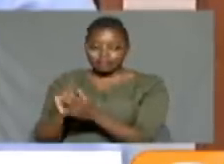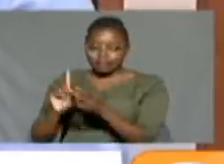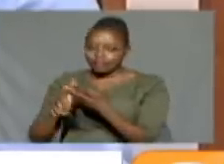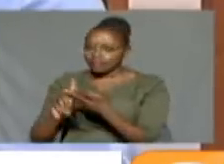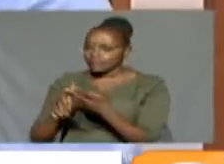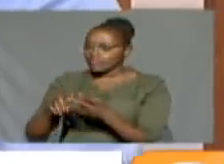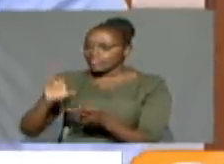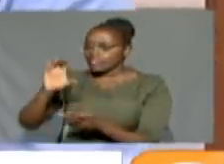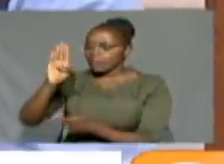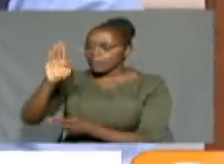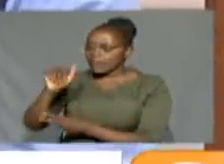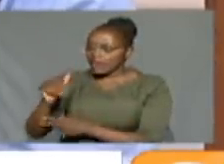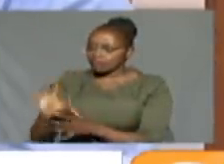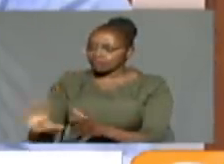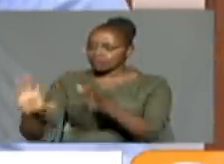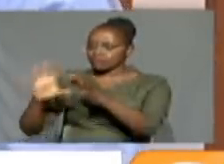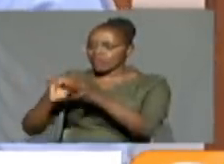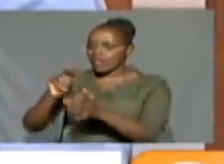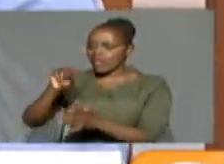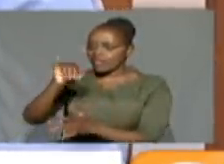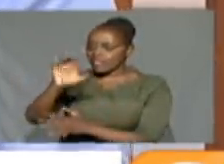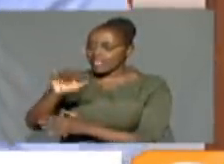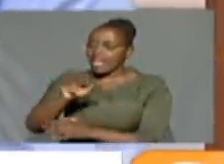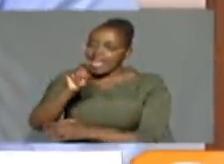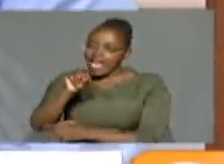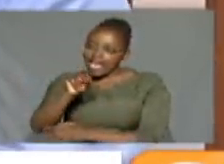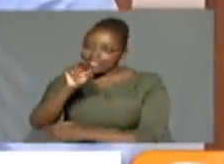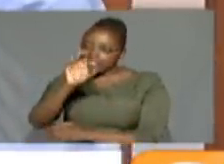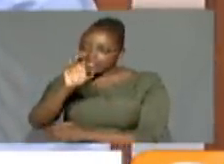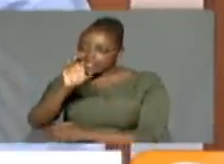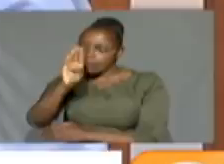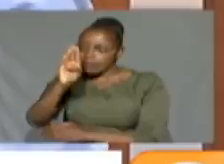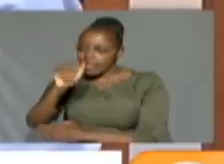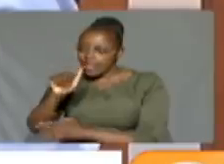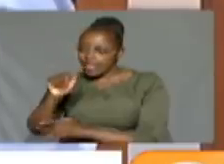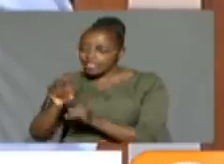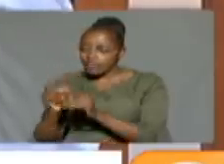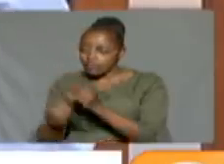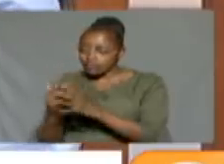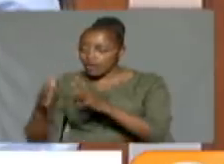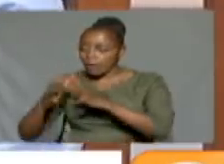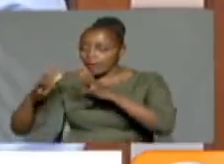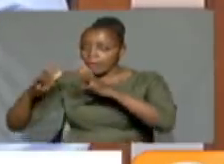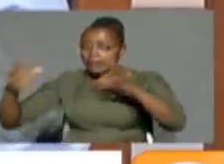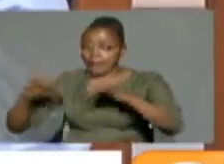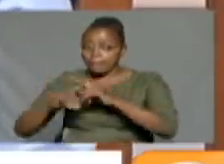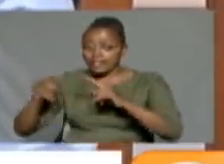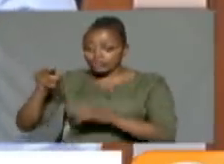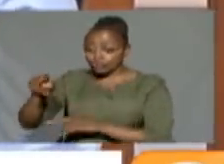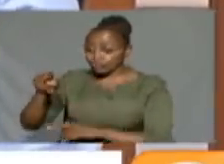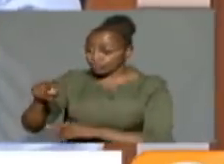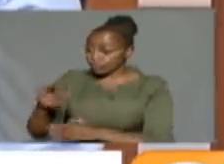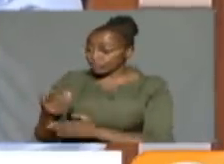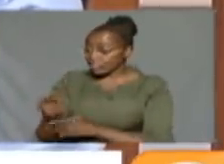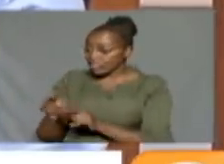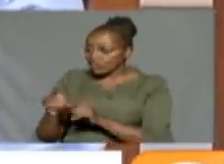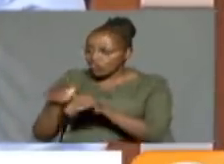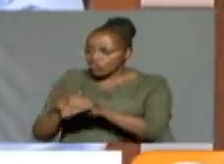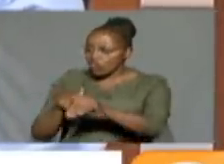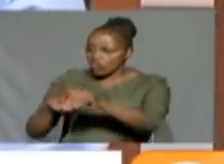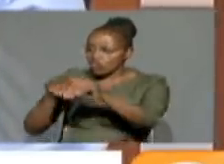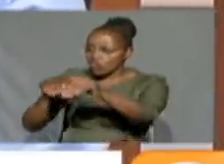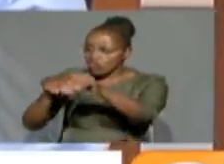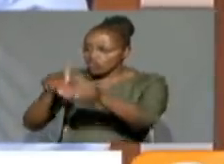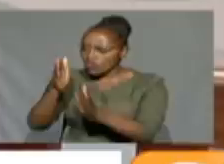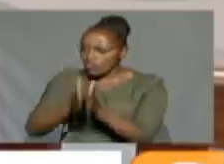was CBA merged with NIC to form NCBA, they're merging, they're growing bigger. But you all, munafuate yo